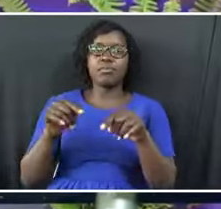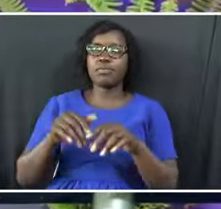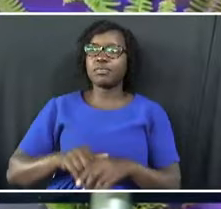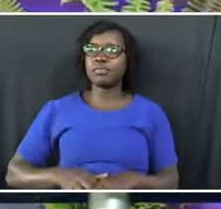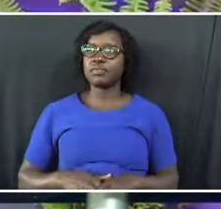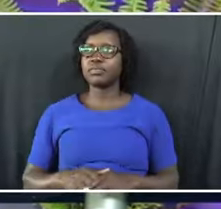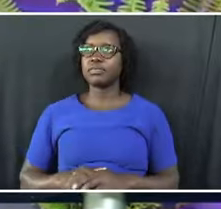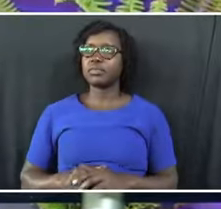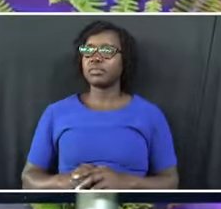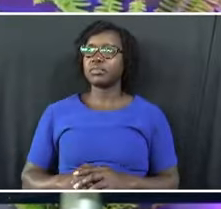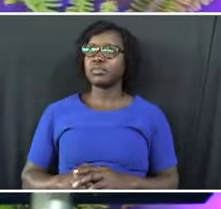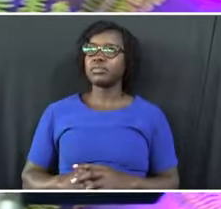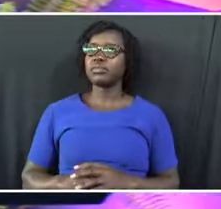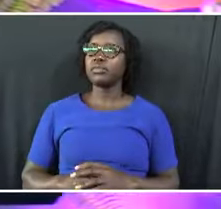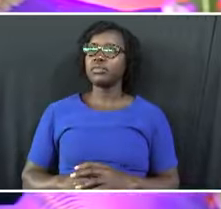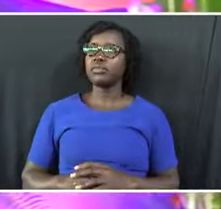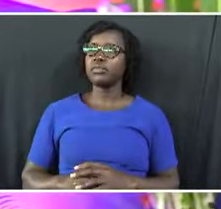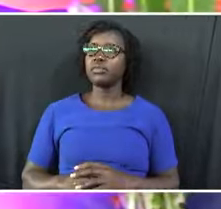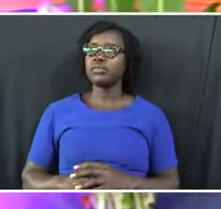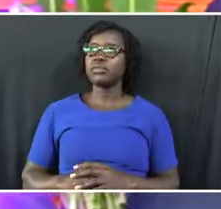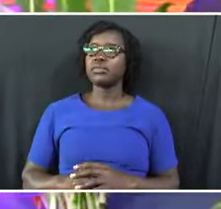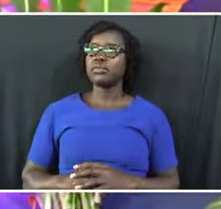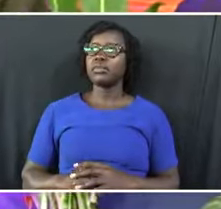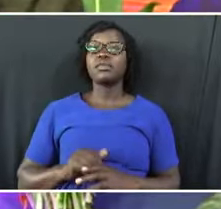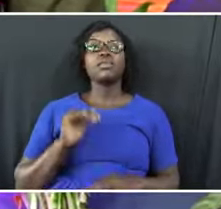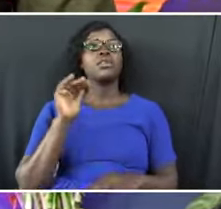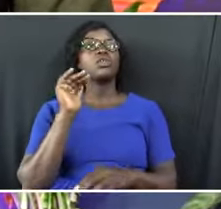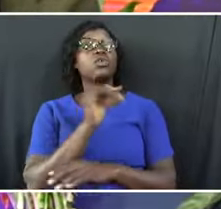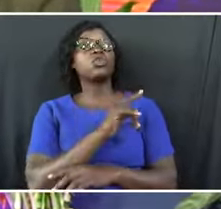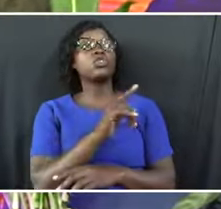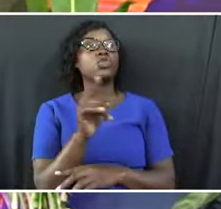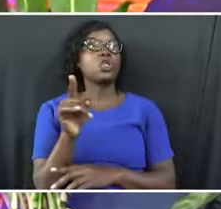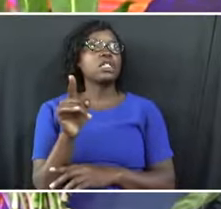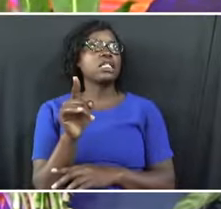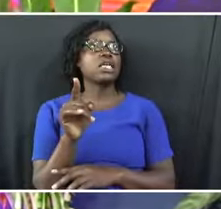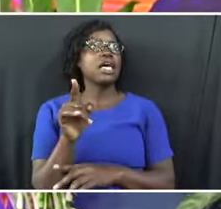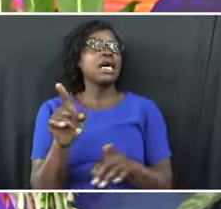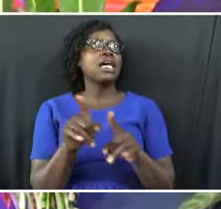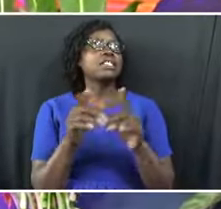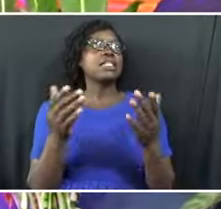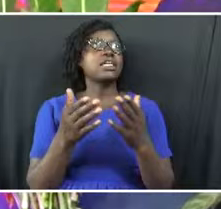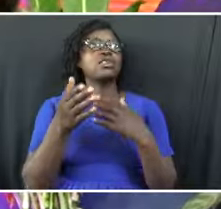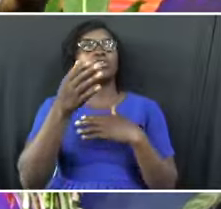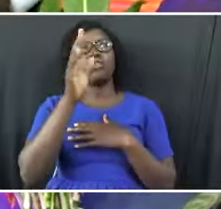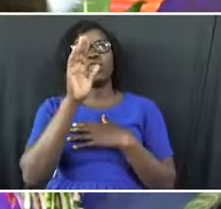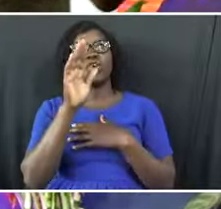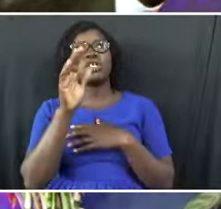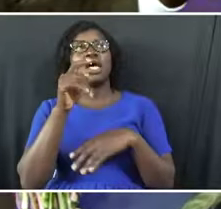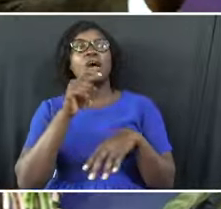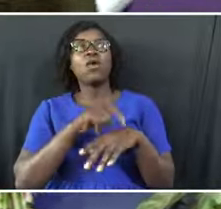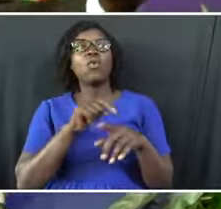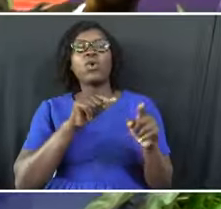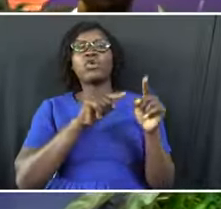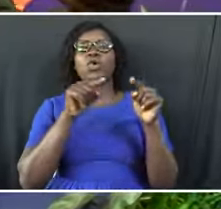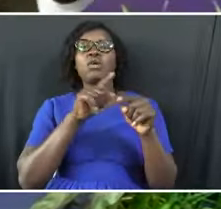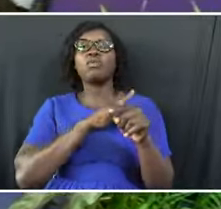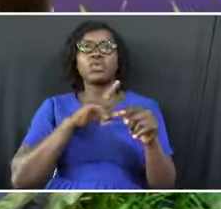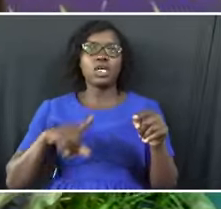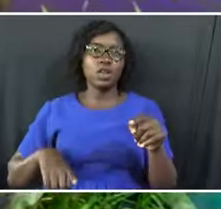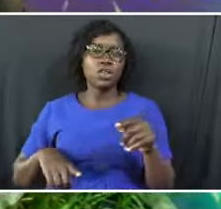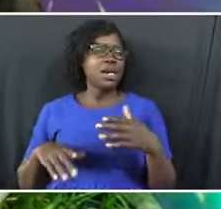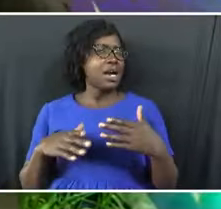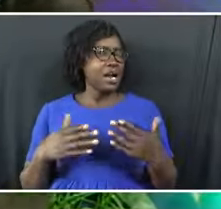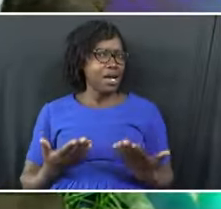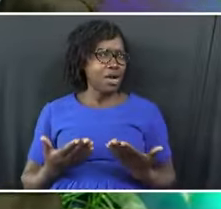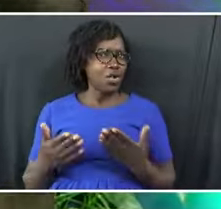came. I want to ask this question from the onset as a child of God. When you come to the Lord,